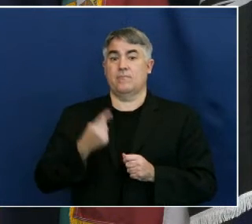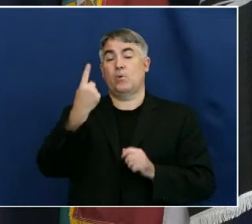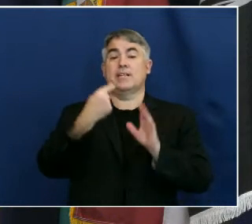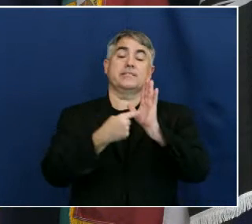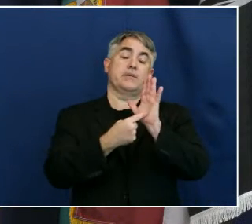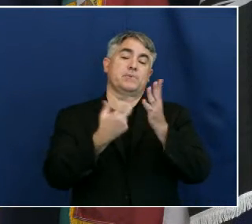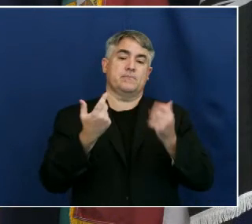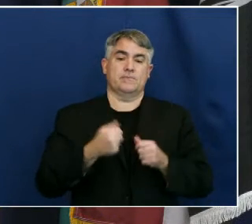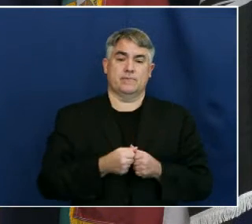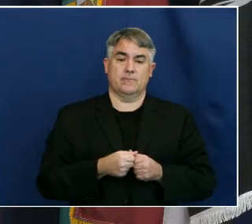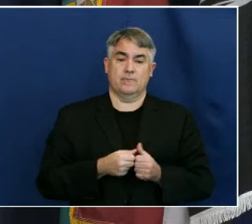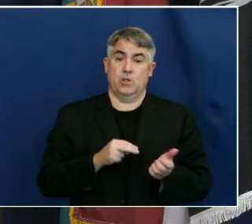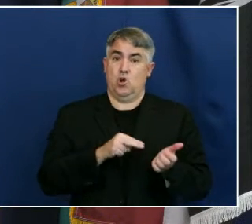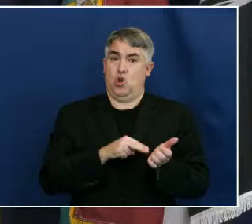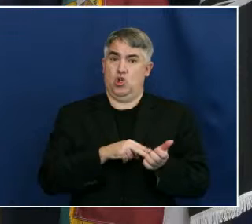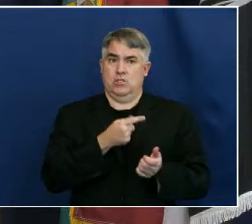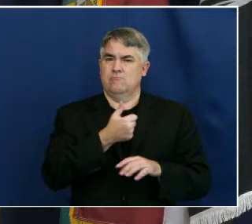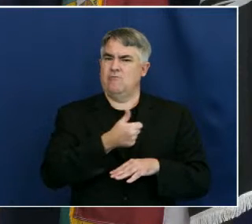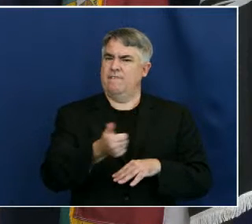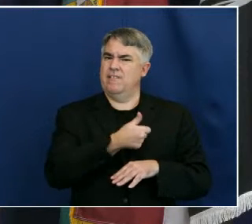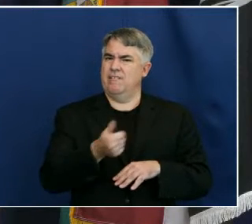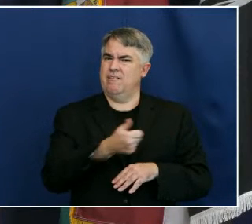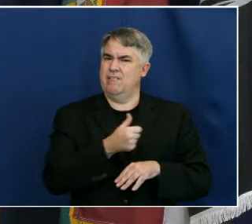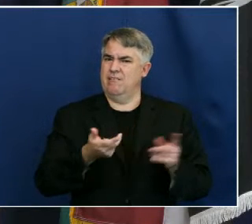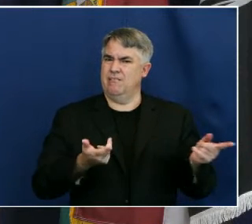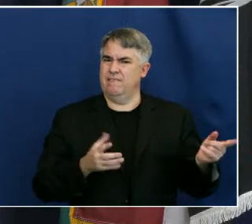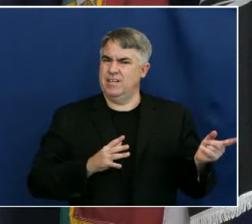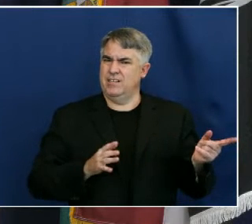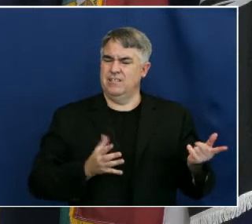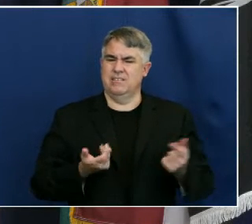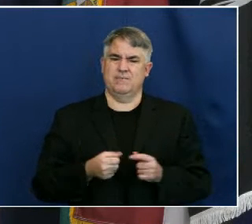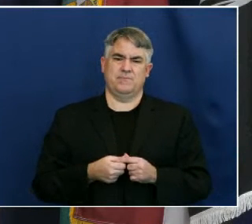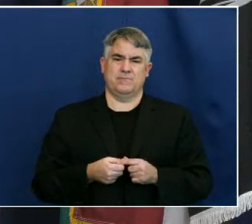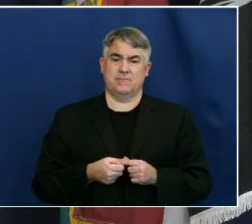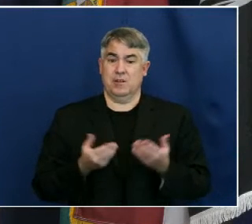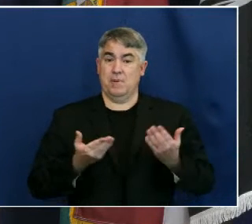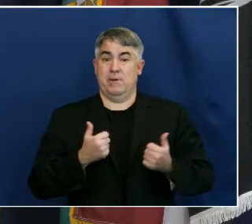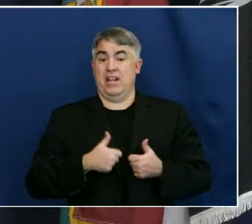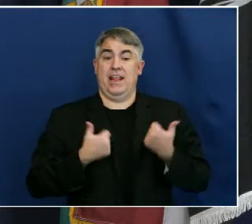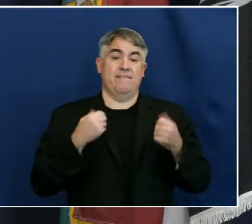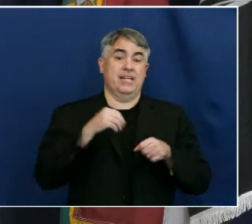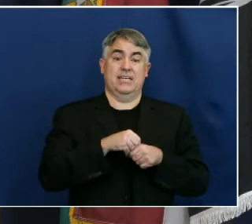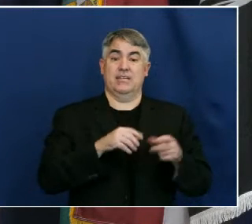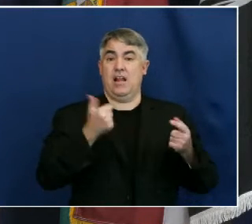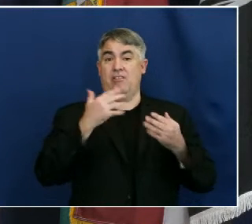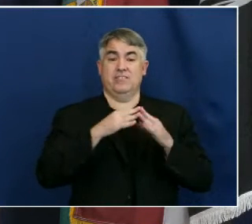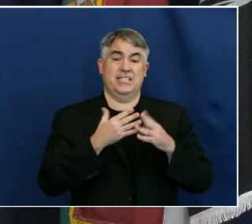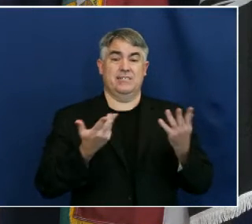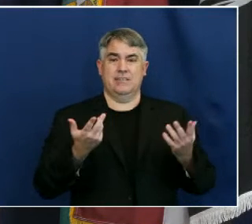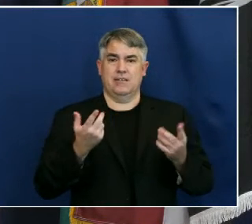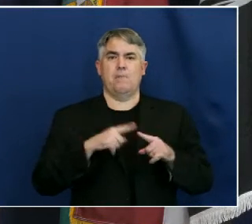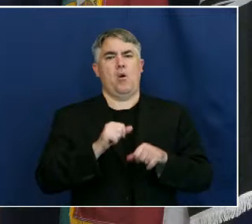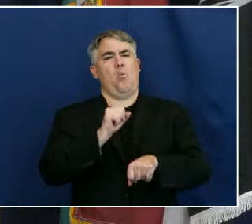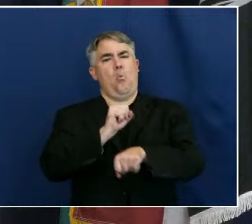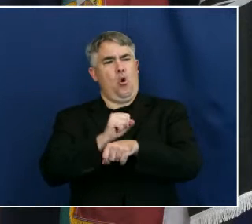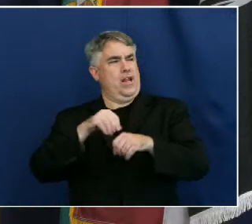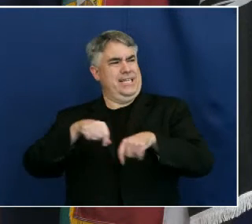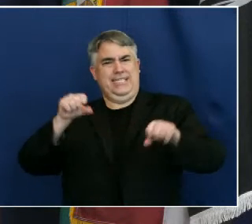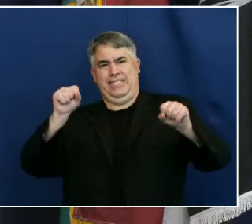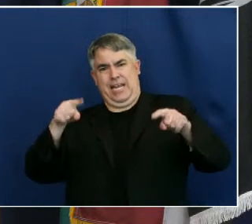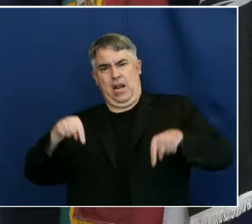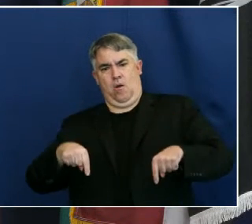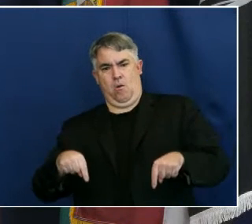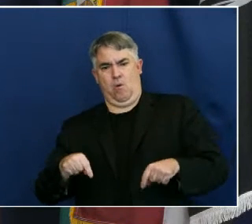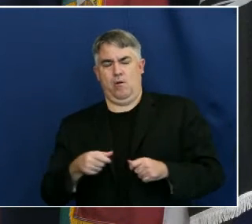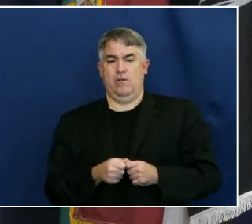person who could be here, who could be working, who could have a residence somewhere else. It also could be, again, someone working in